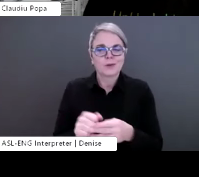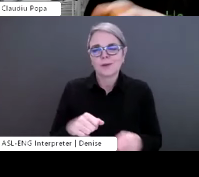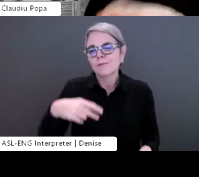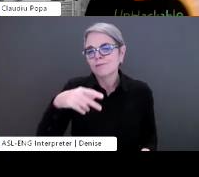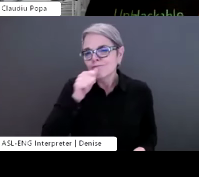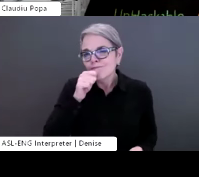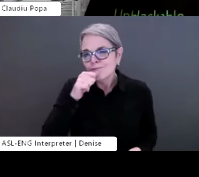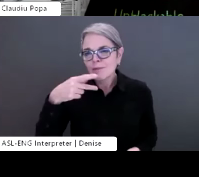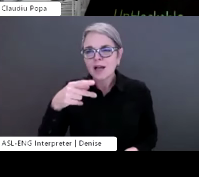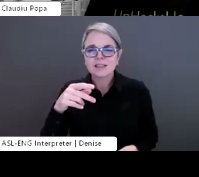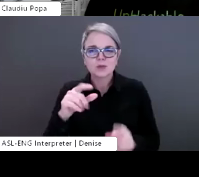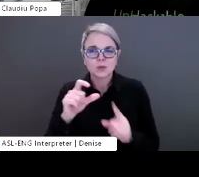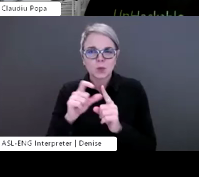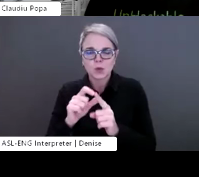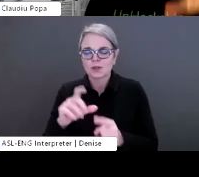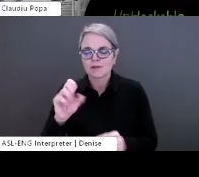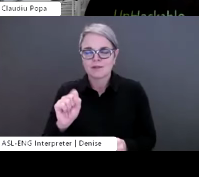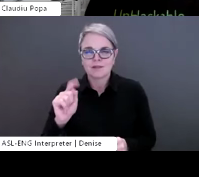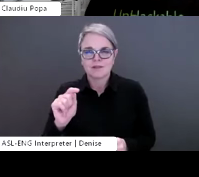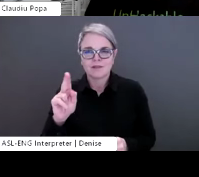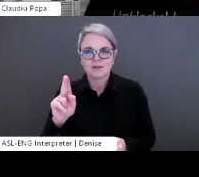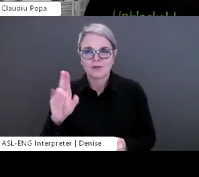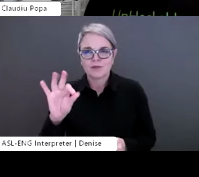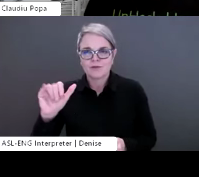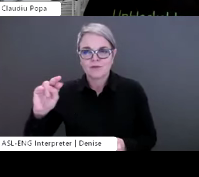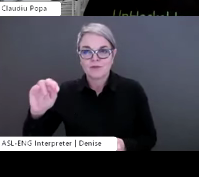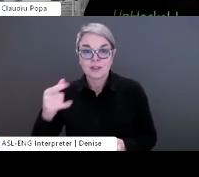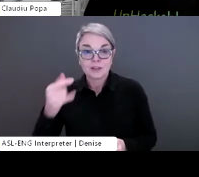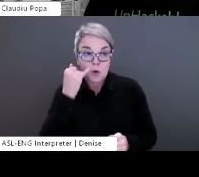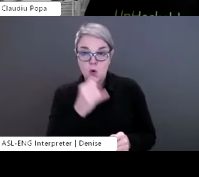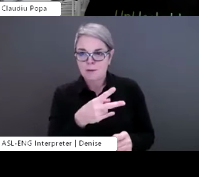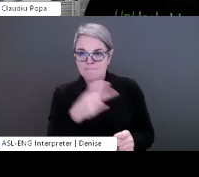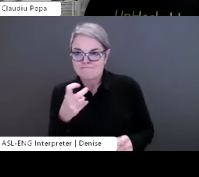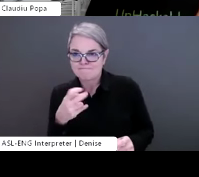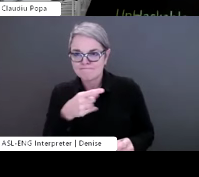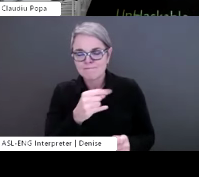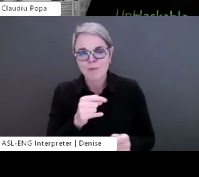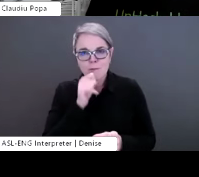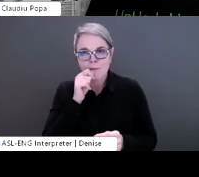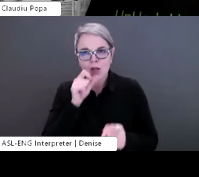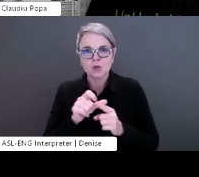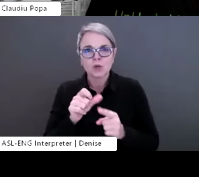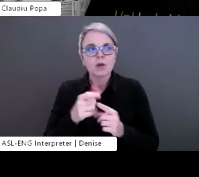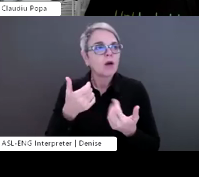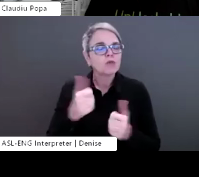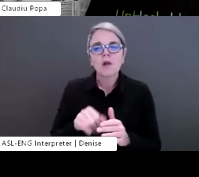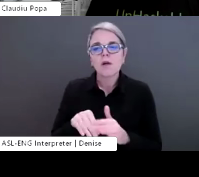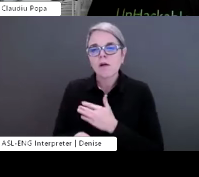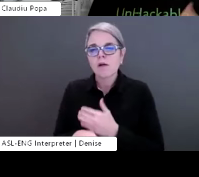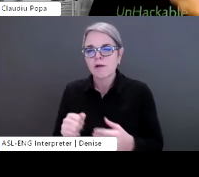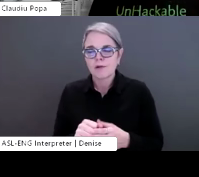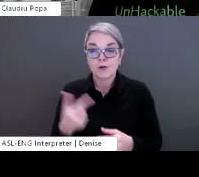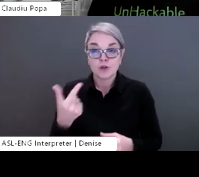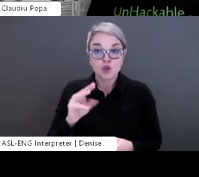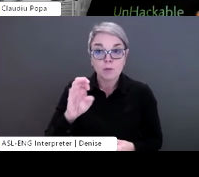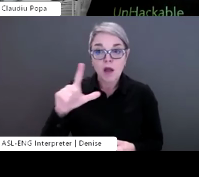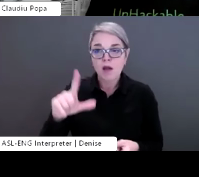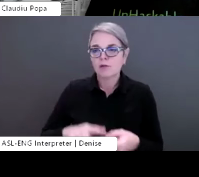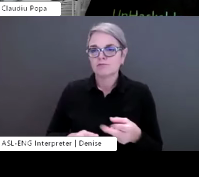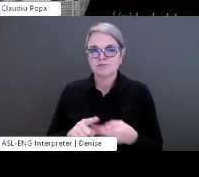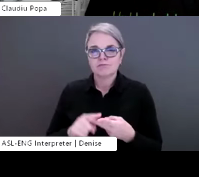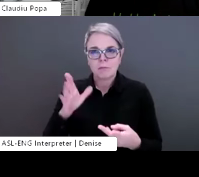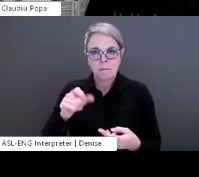one site, I'll try it in your Gmail, I'll try it on your bank account, I'll try it on Facebook, etc. And I